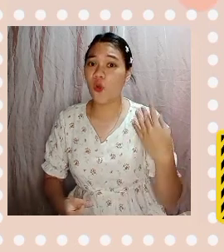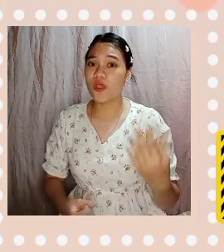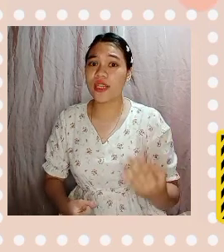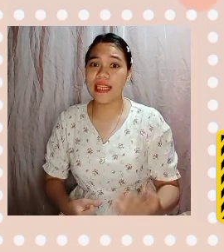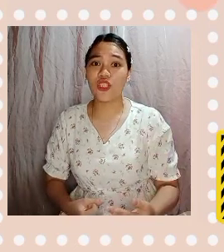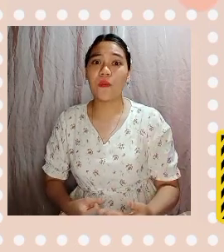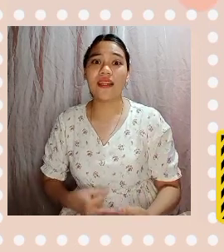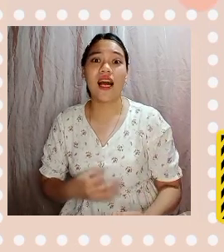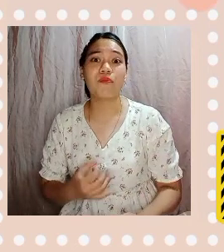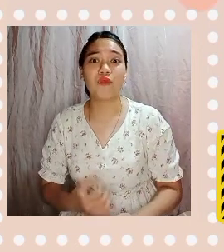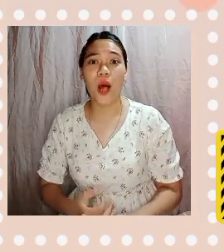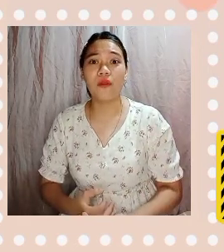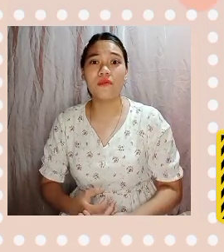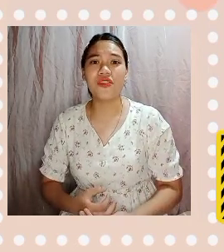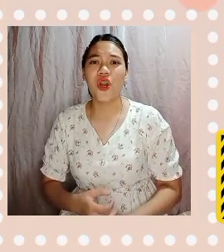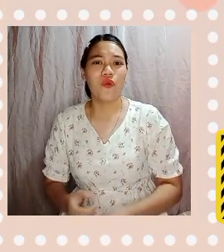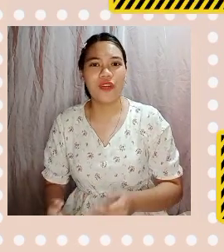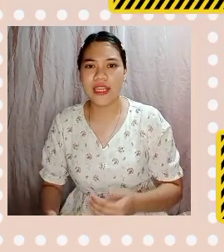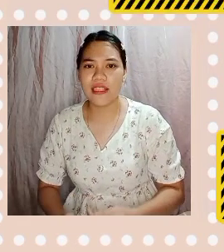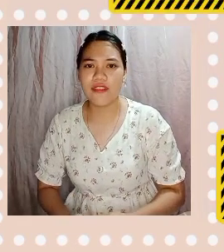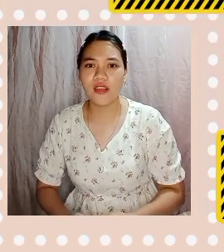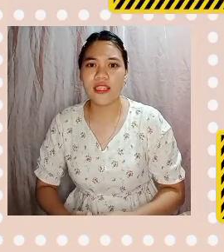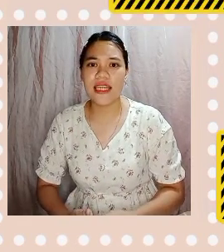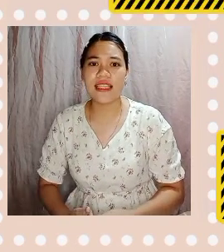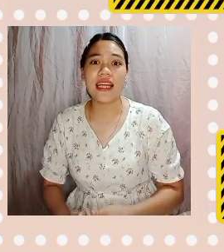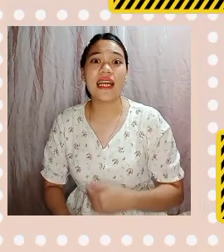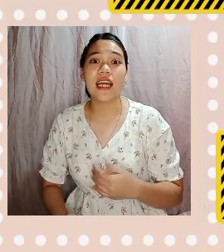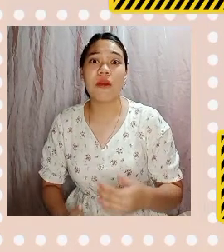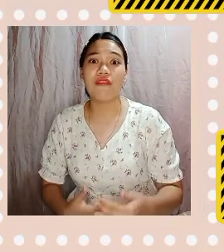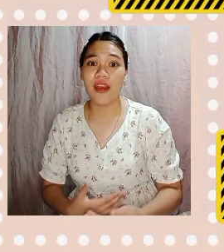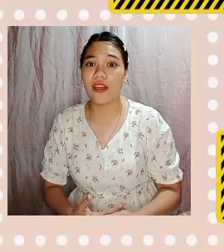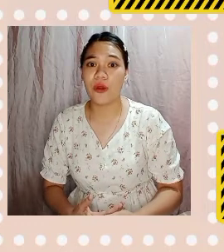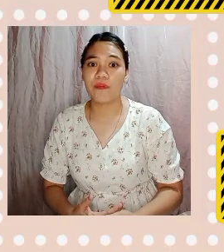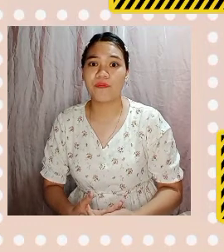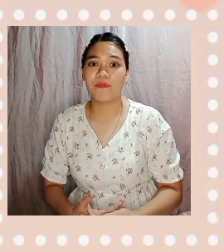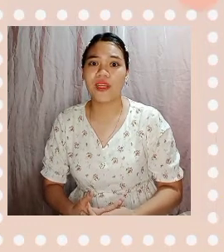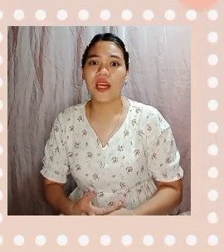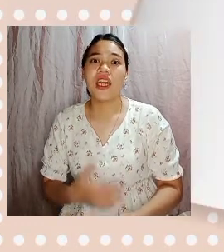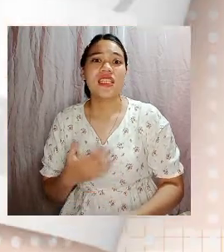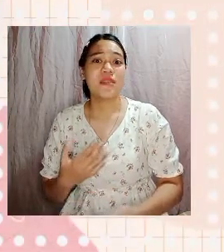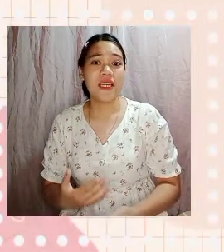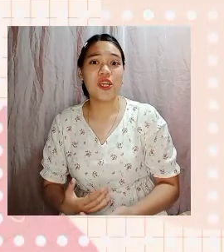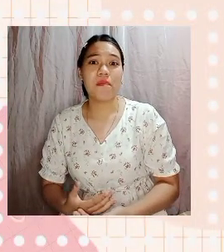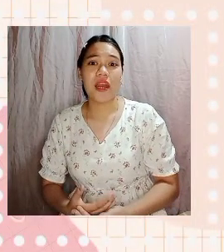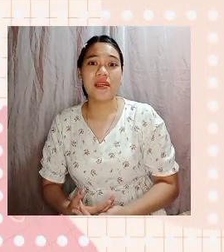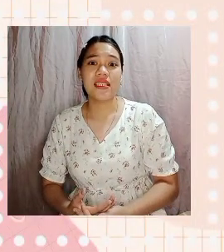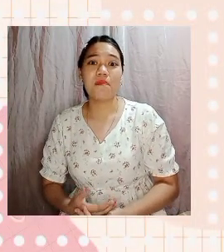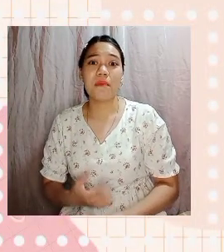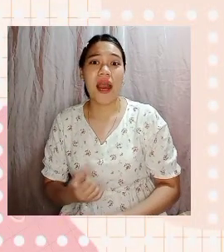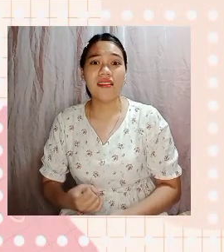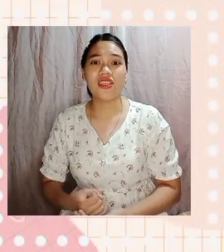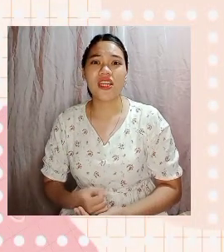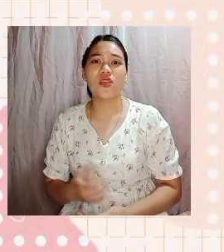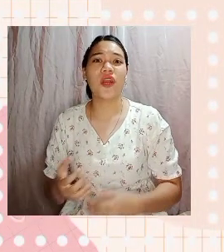can also lead to mental health problems, reading difficulties, and academic failure. Speech impairments